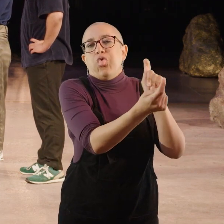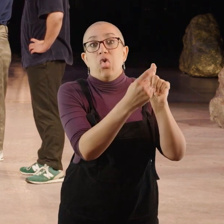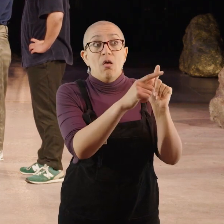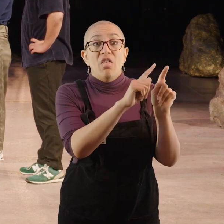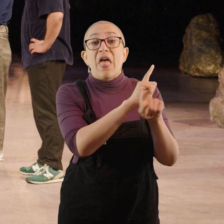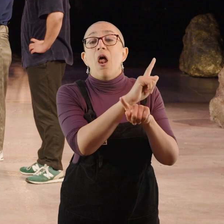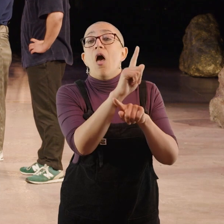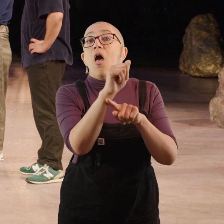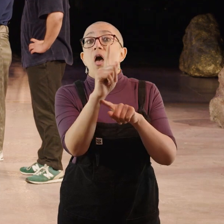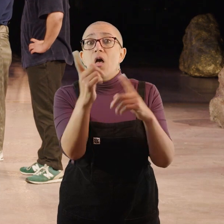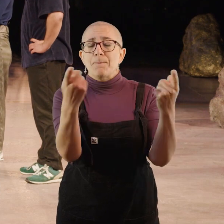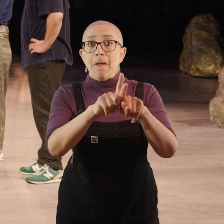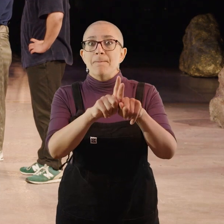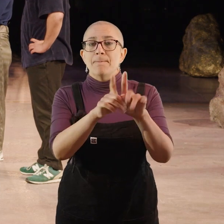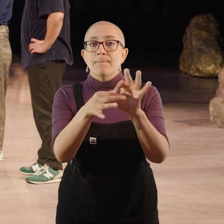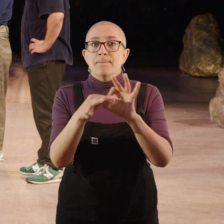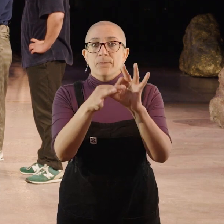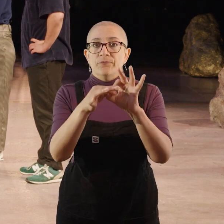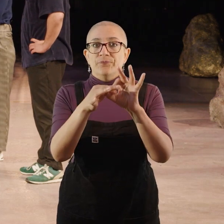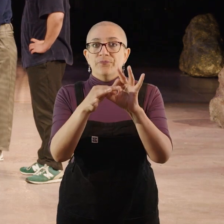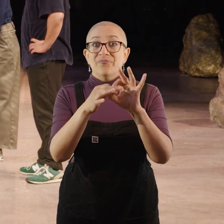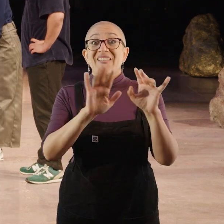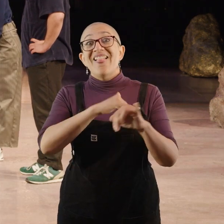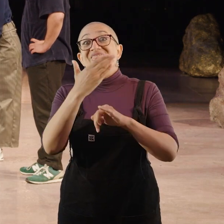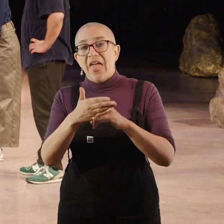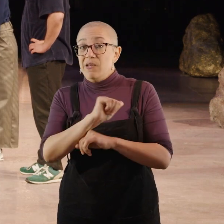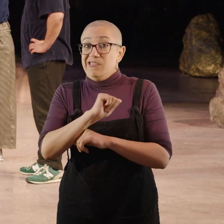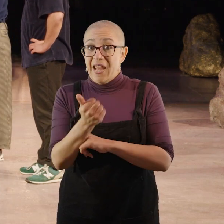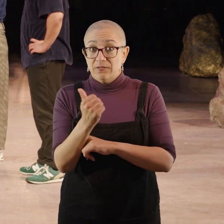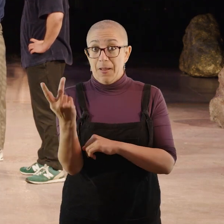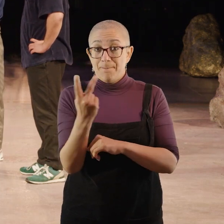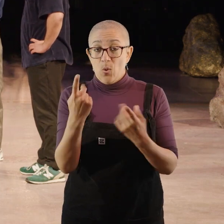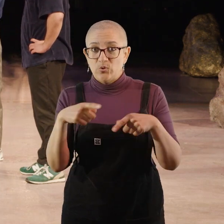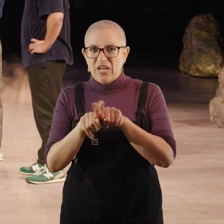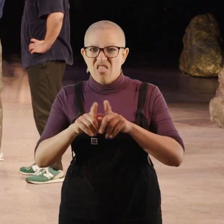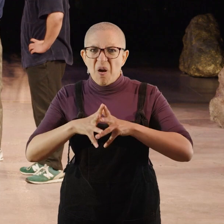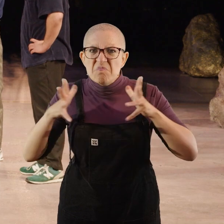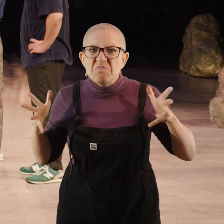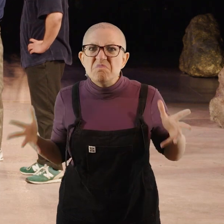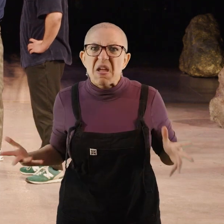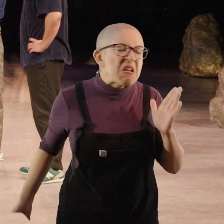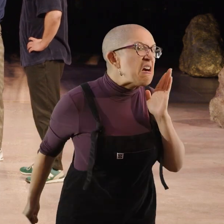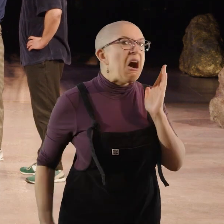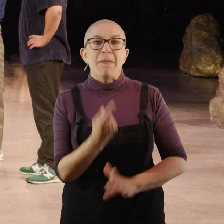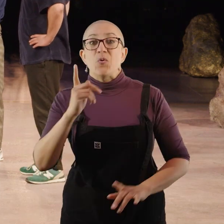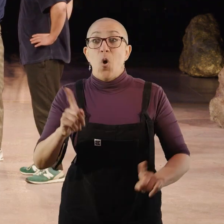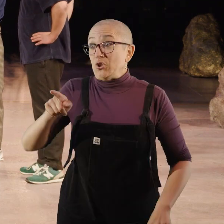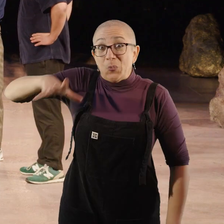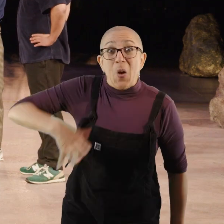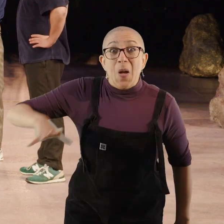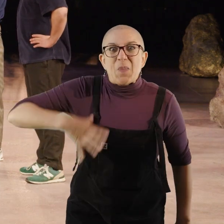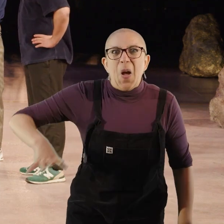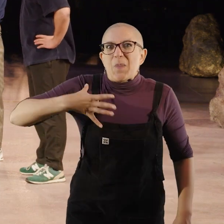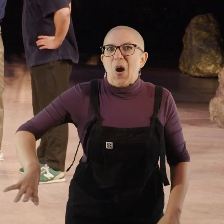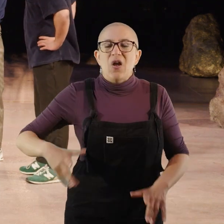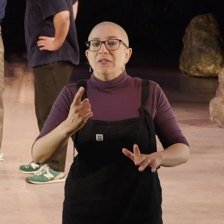then next time we see them, it's Act 2, Scene 2, and the big things happened. You know, the thing that you've dreamt, you wanted, you've desired, this chance,